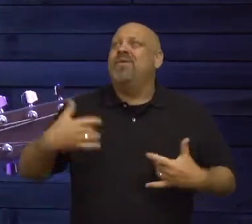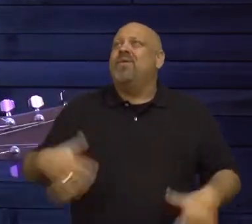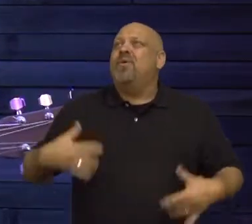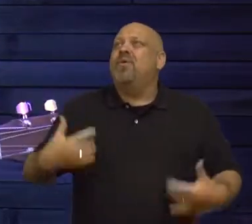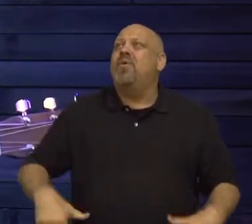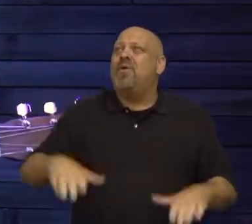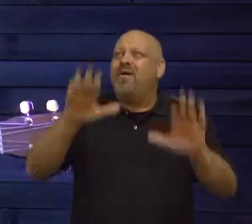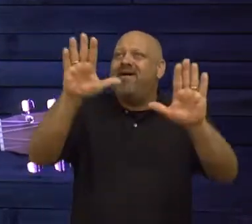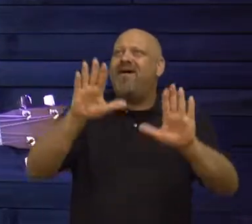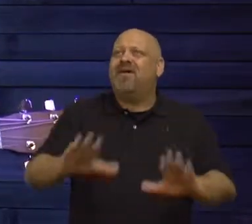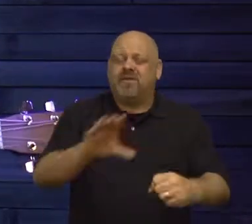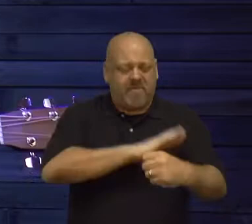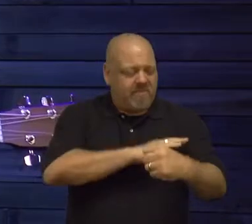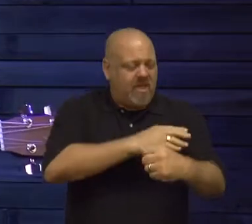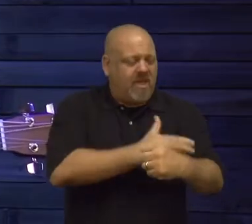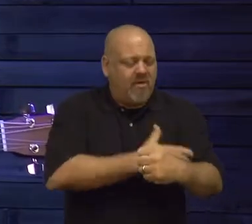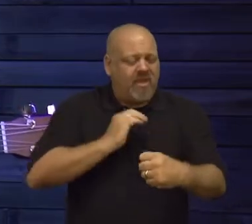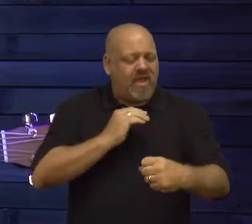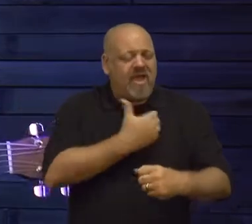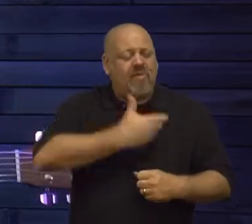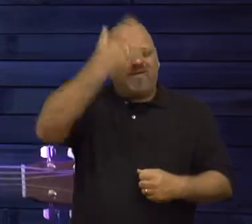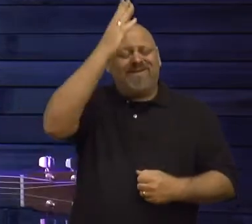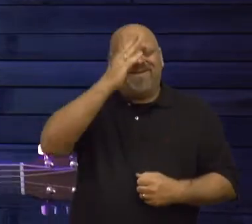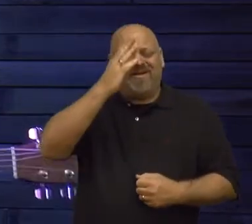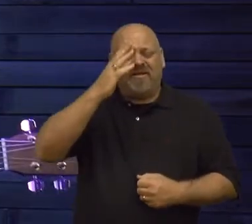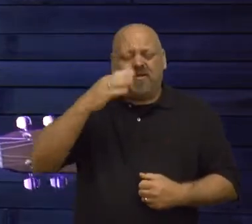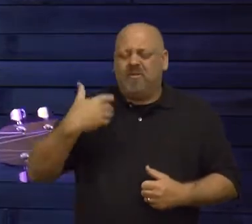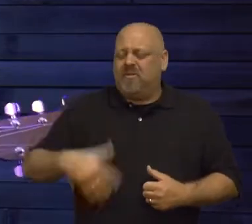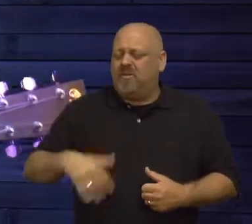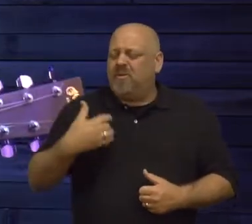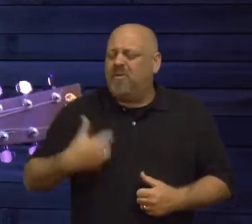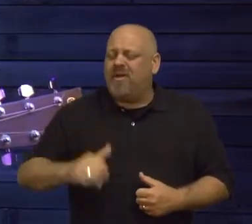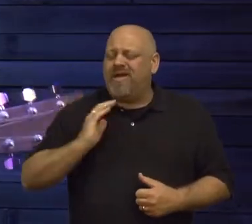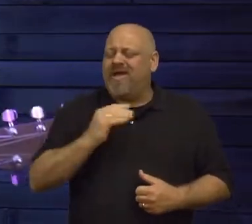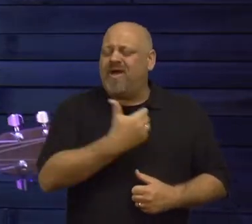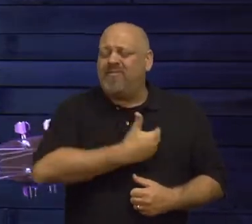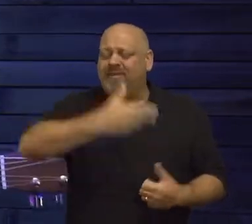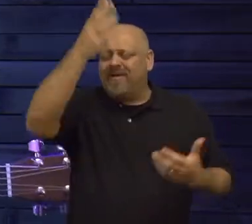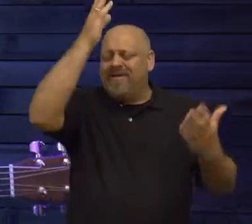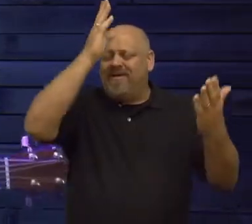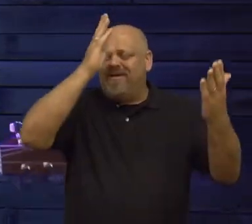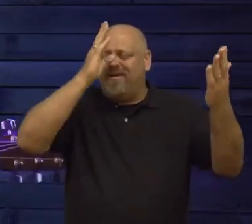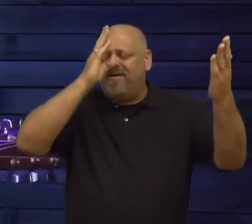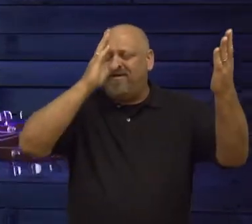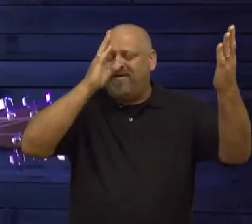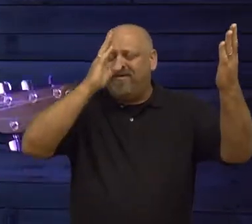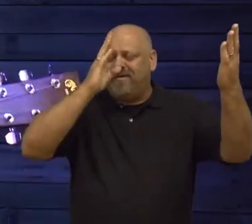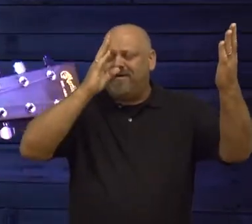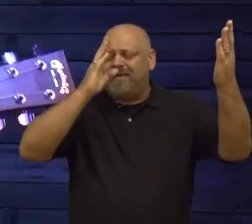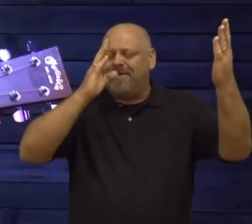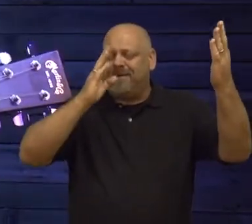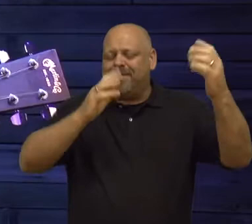healer, awesome in power. Our God, our God.